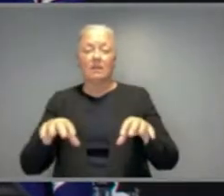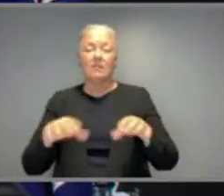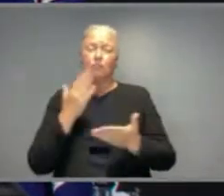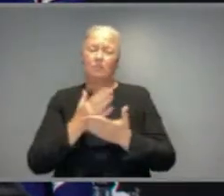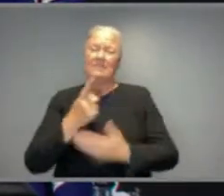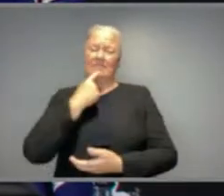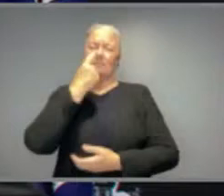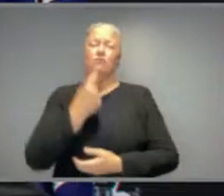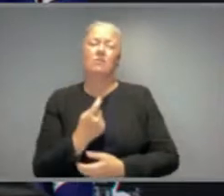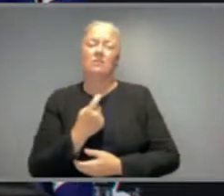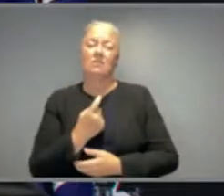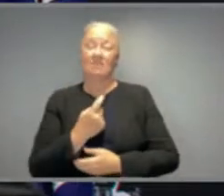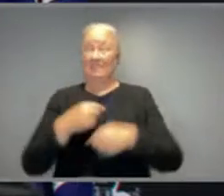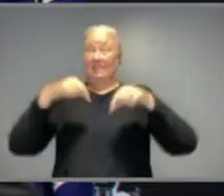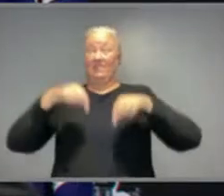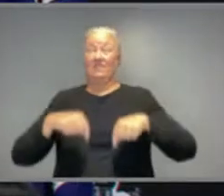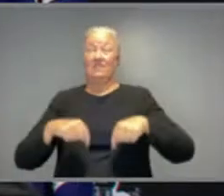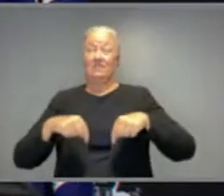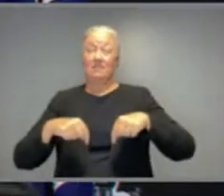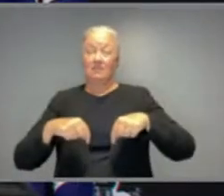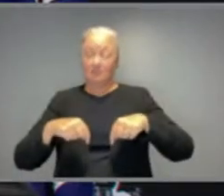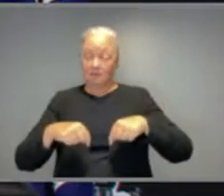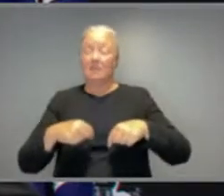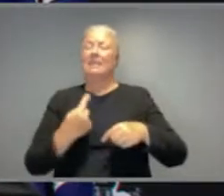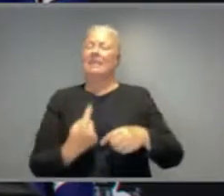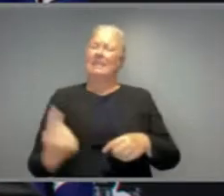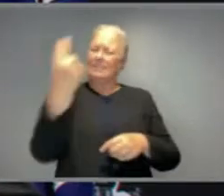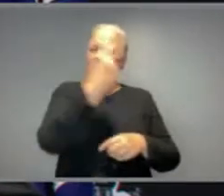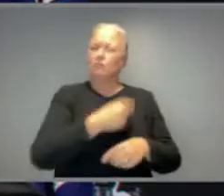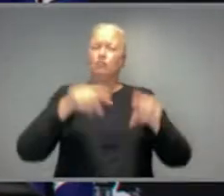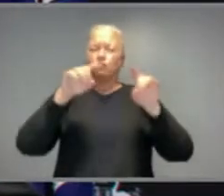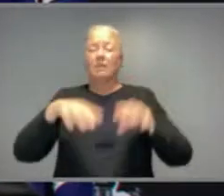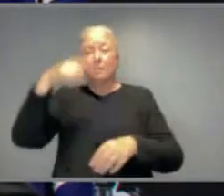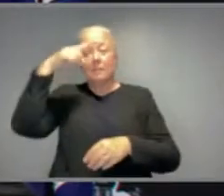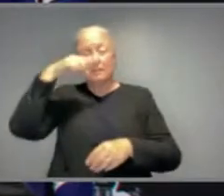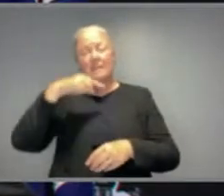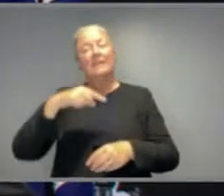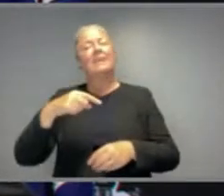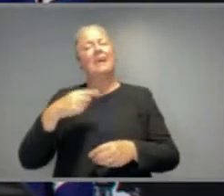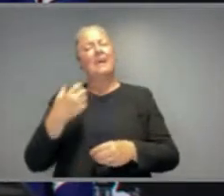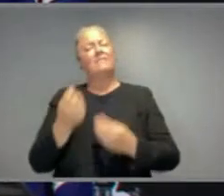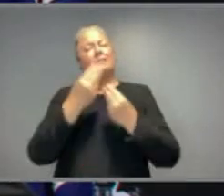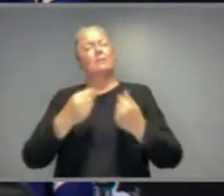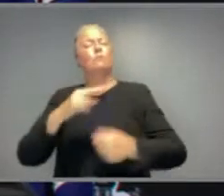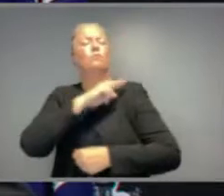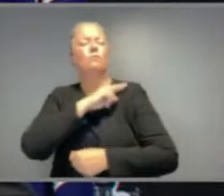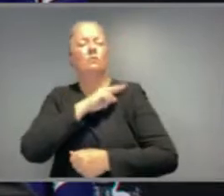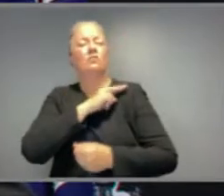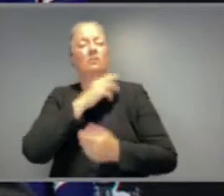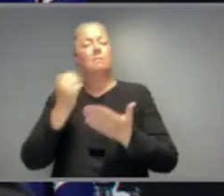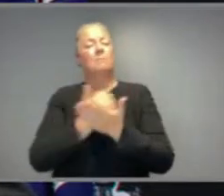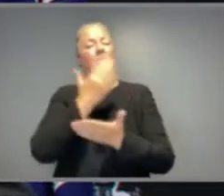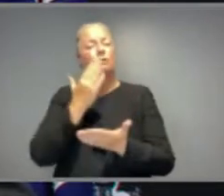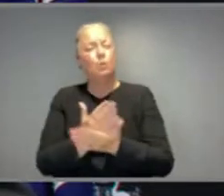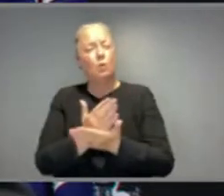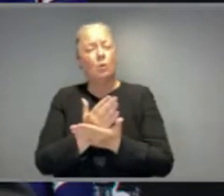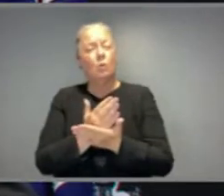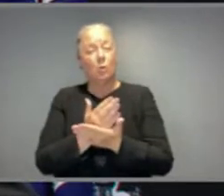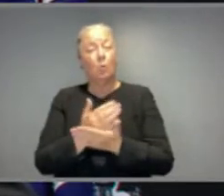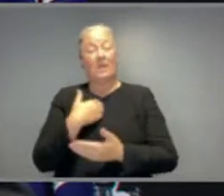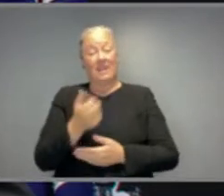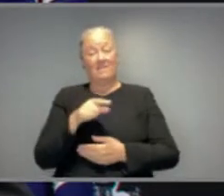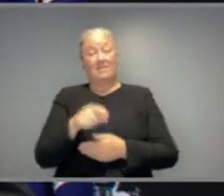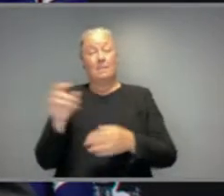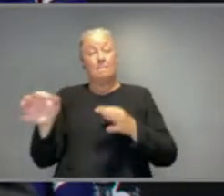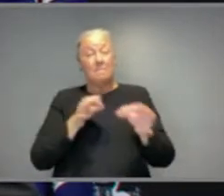health crisis and how every single Australian has a role to play in ensuring that we can get this plan implemented